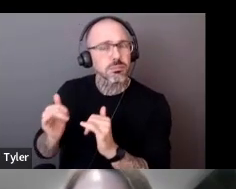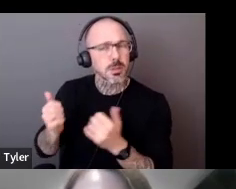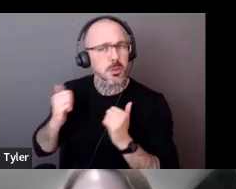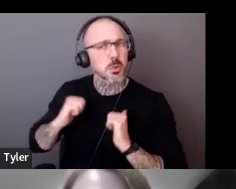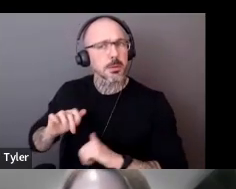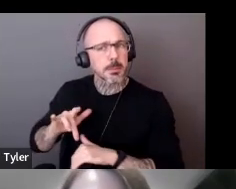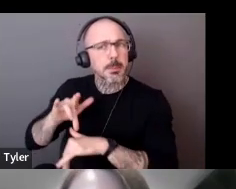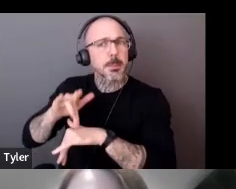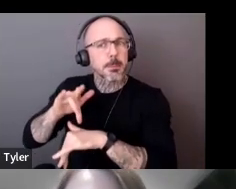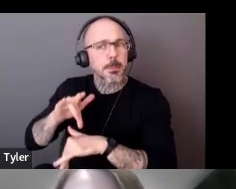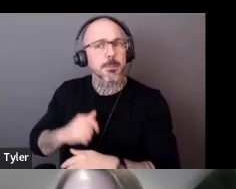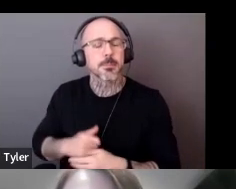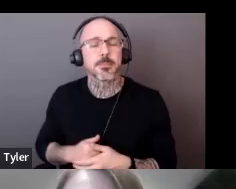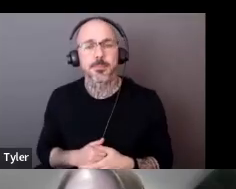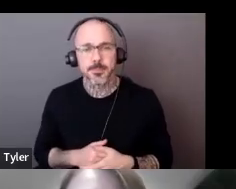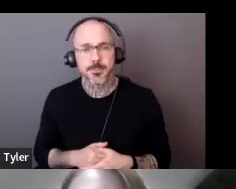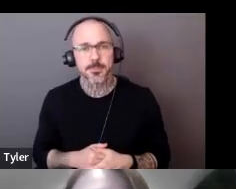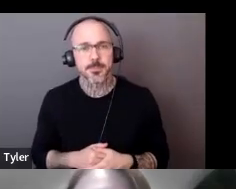we're saying